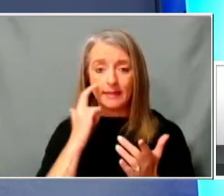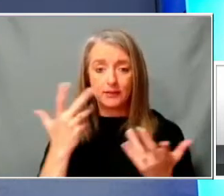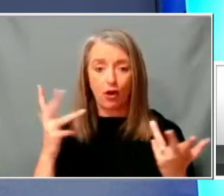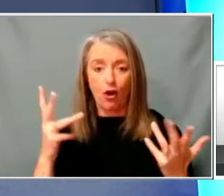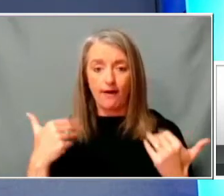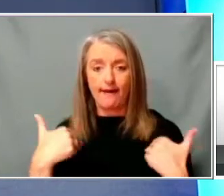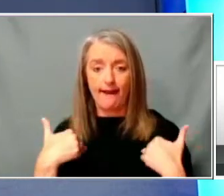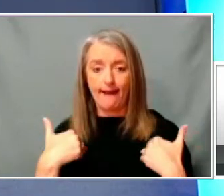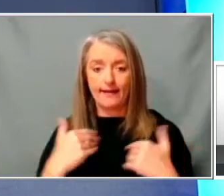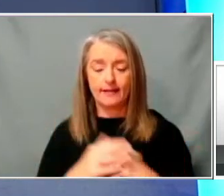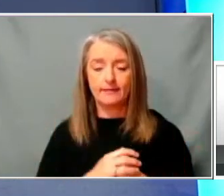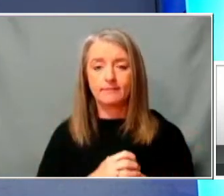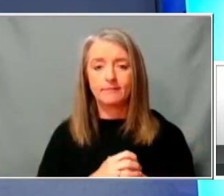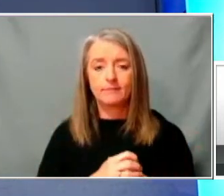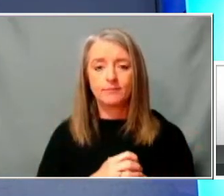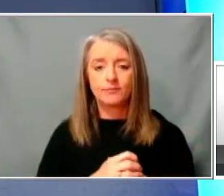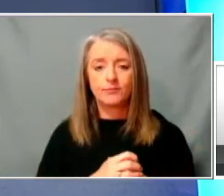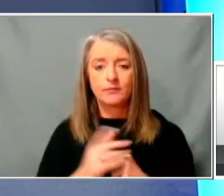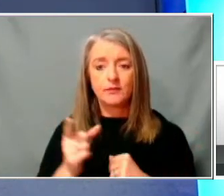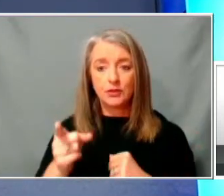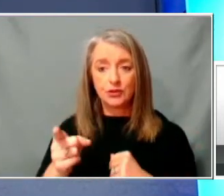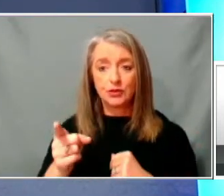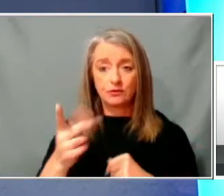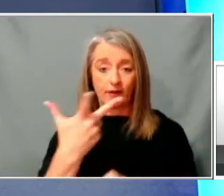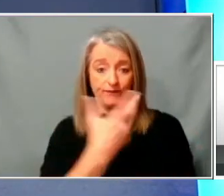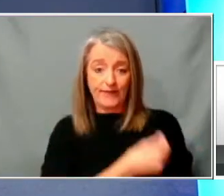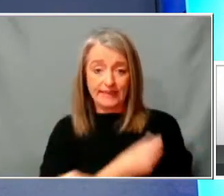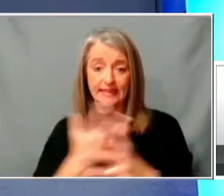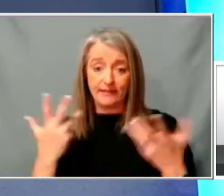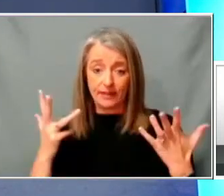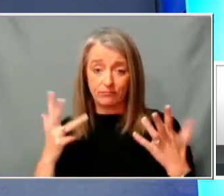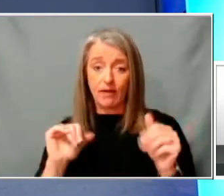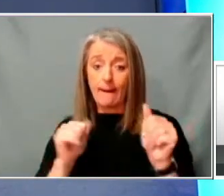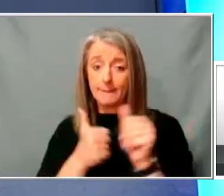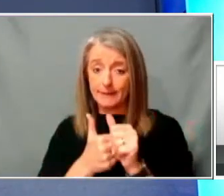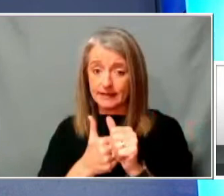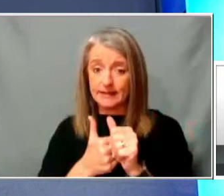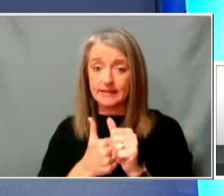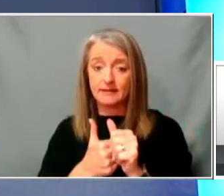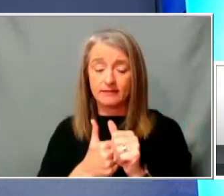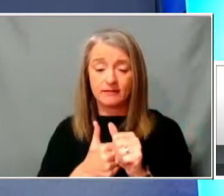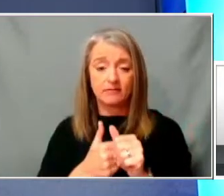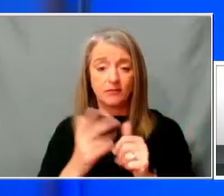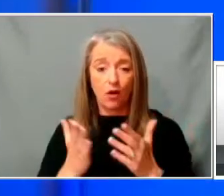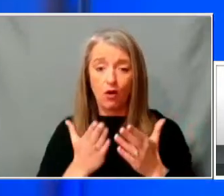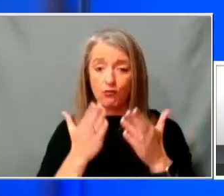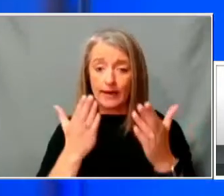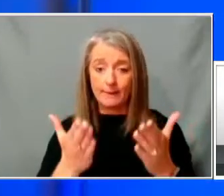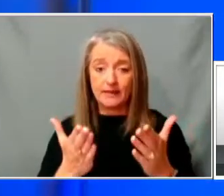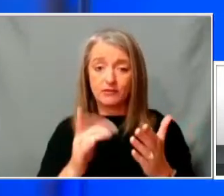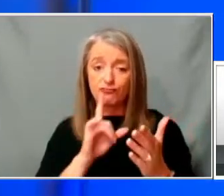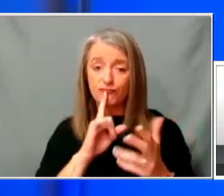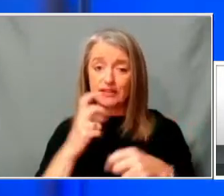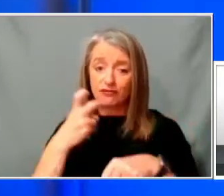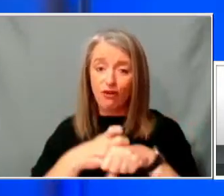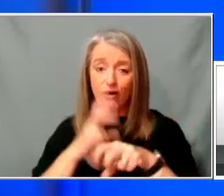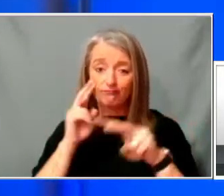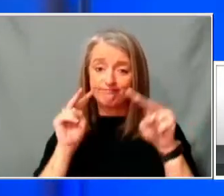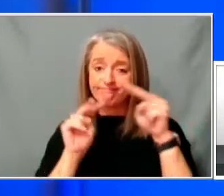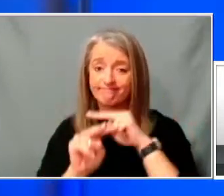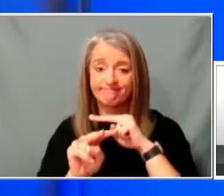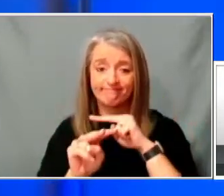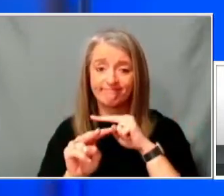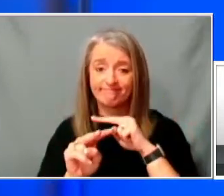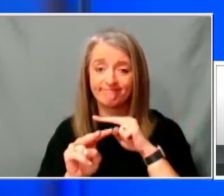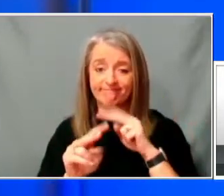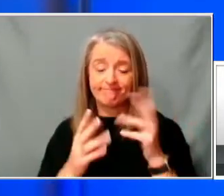bad symptoms? Right, and we know that you were vaccinated. Right. You were up to date as in the recommendation. Yeah. So it's really difficult to say. I don't think there's a